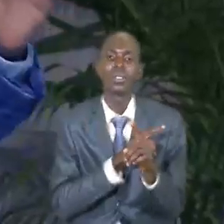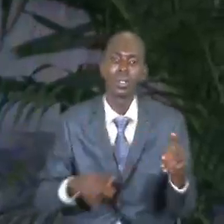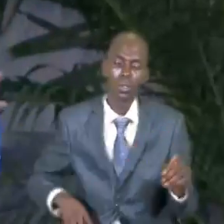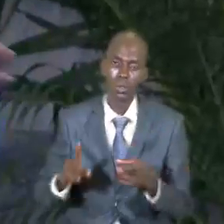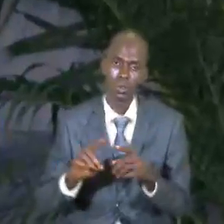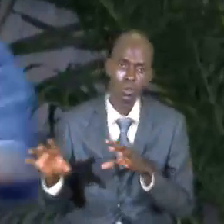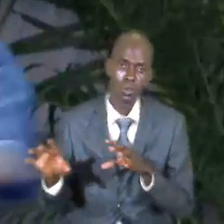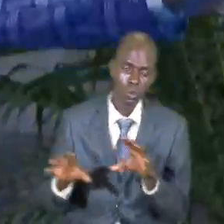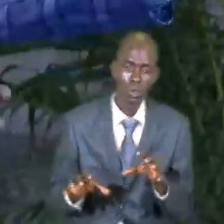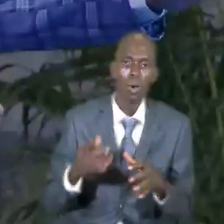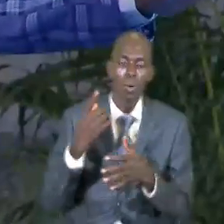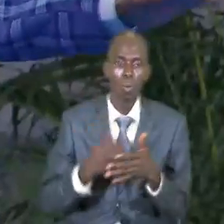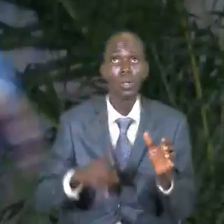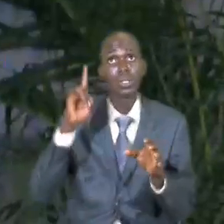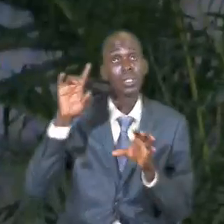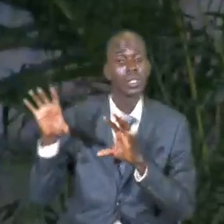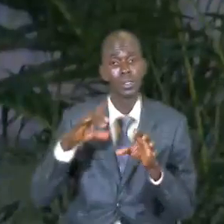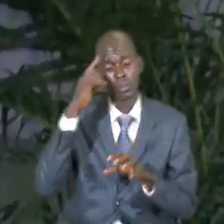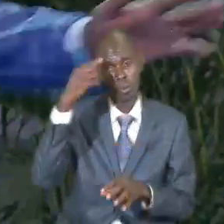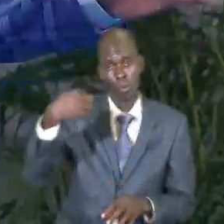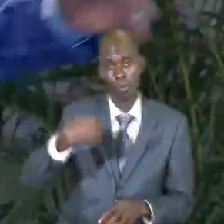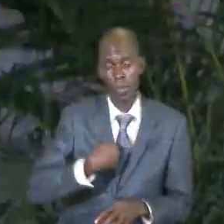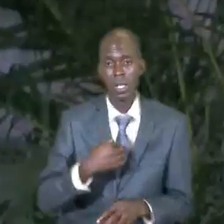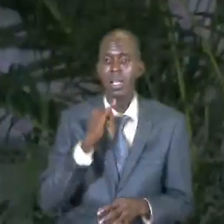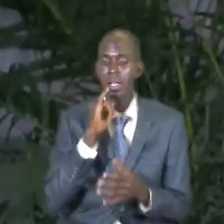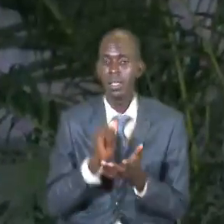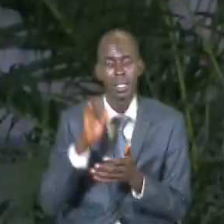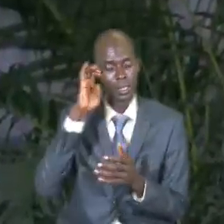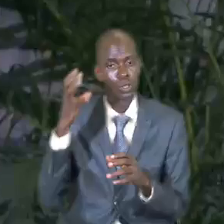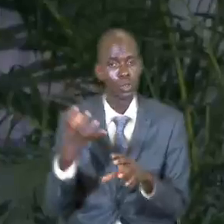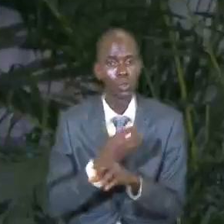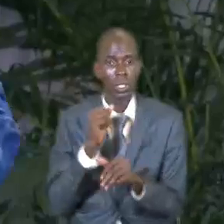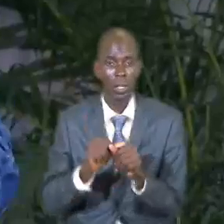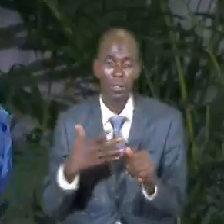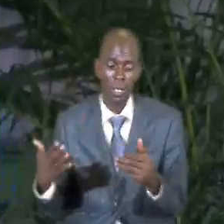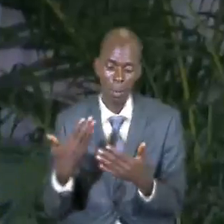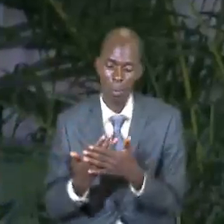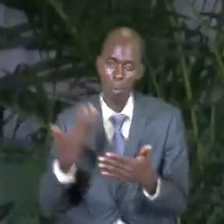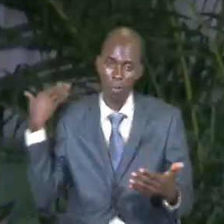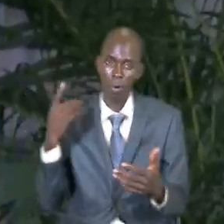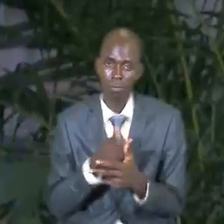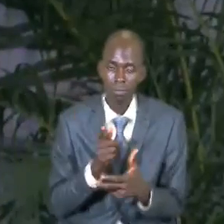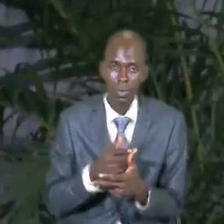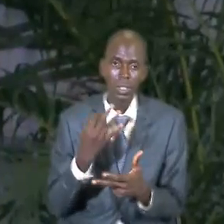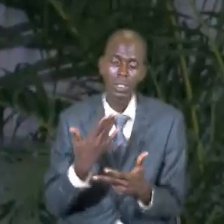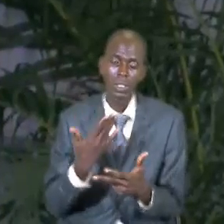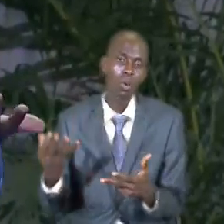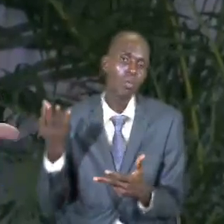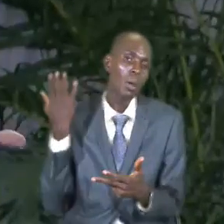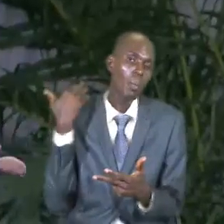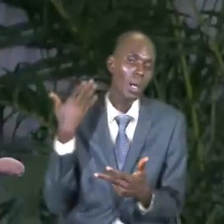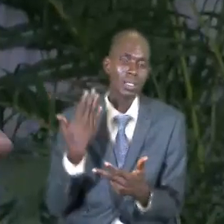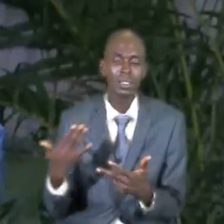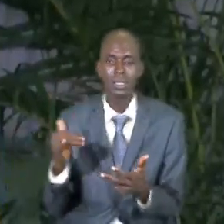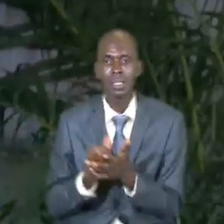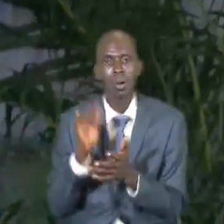took everything before, he took everything of the past, everything that would have damaged my life, destroyed